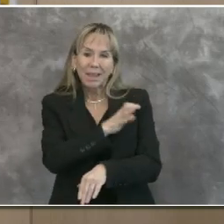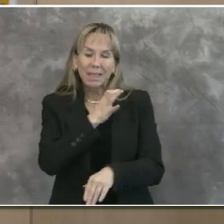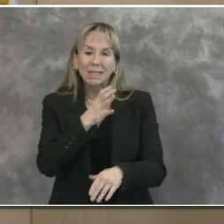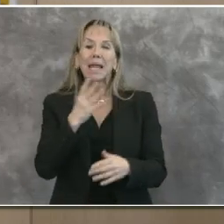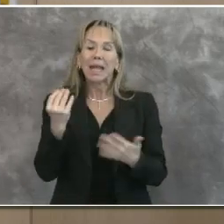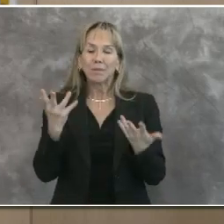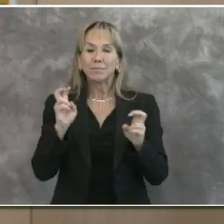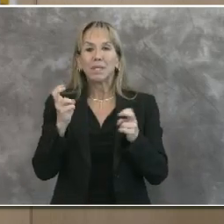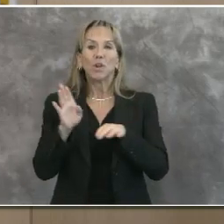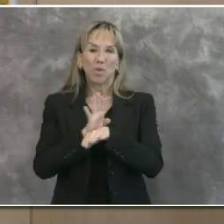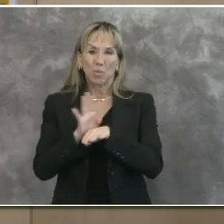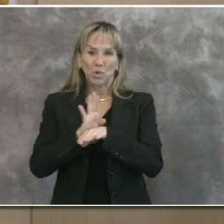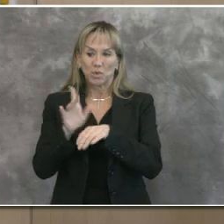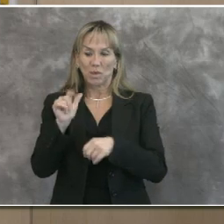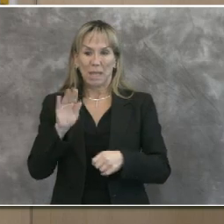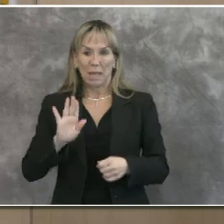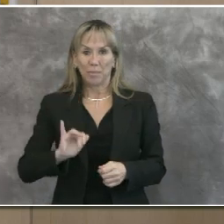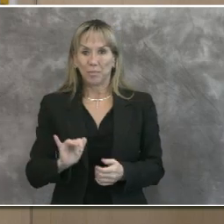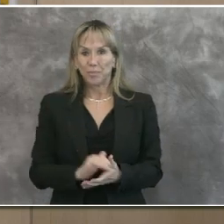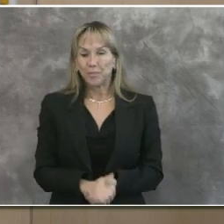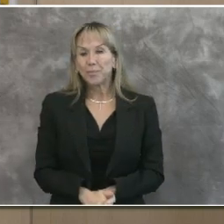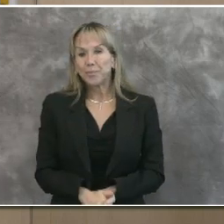commercial laboratories.